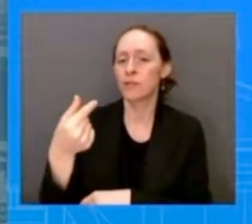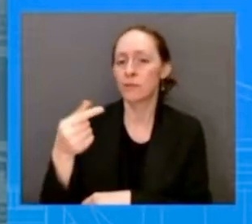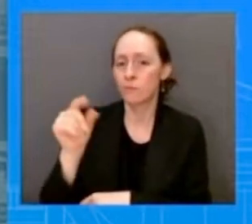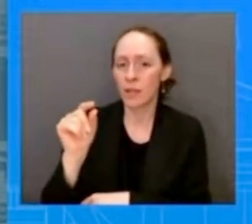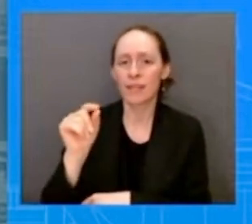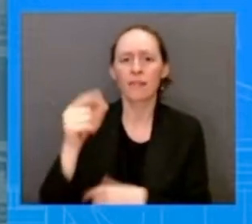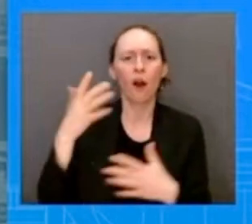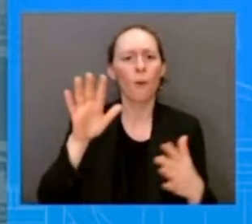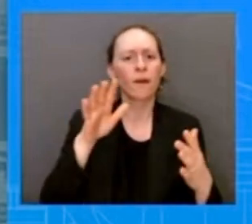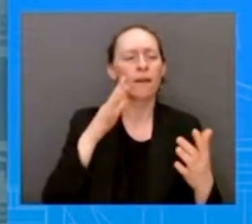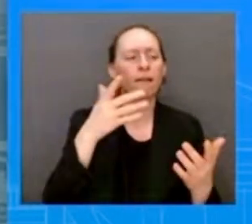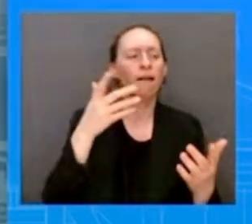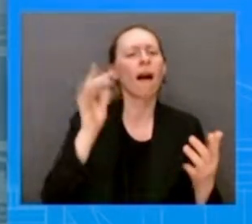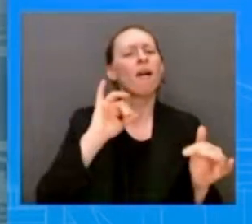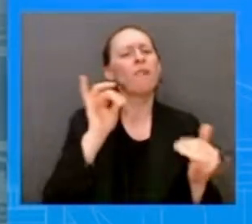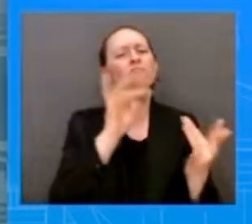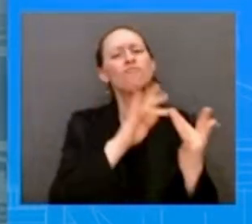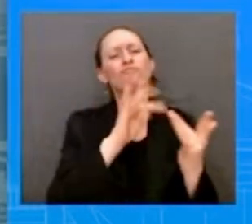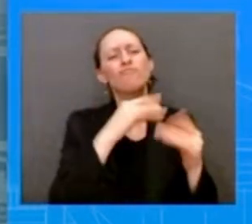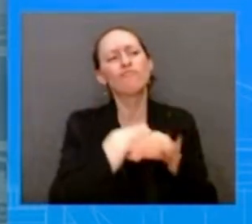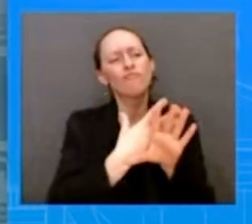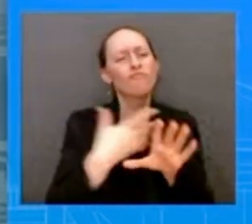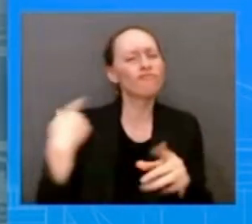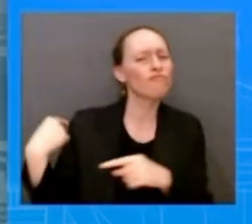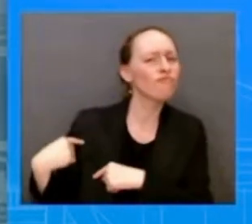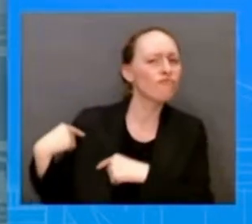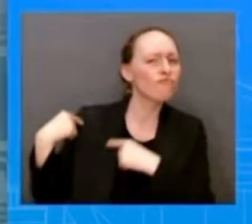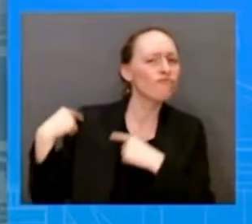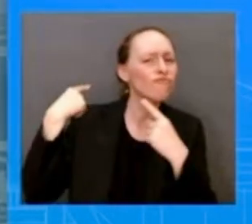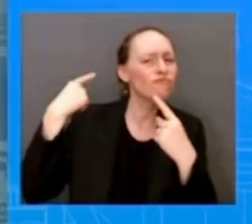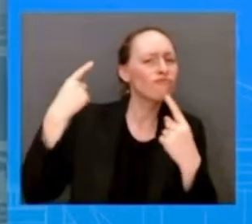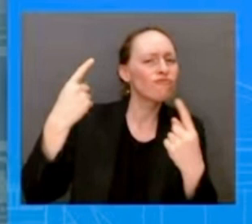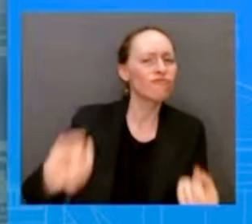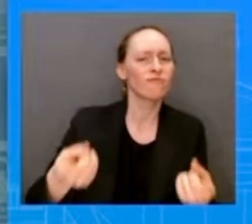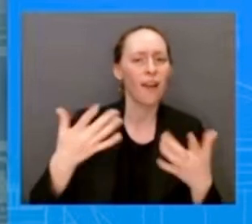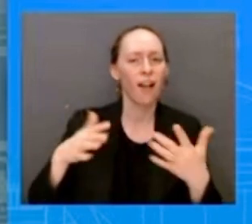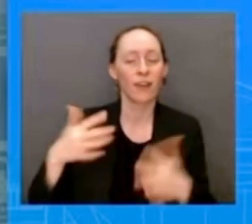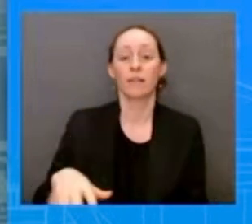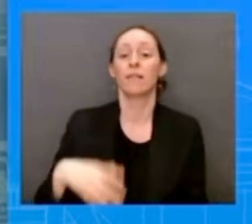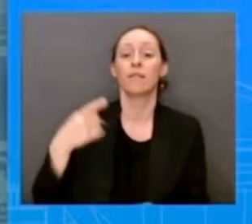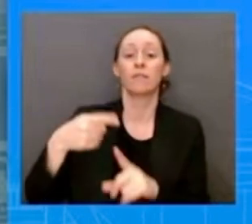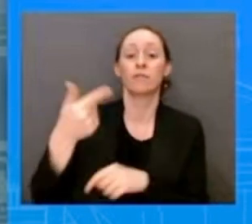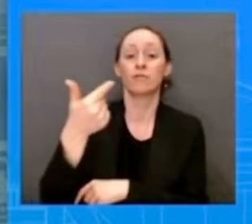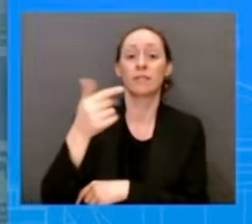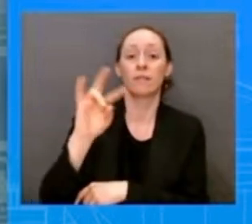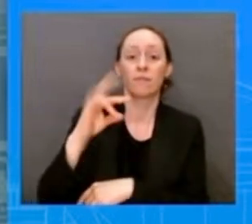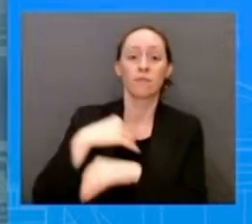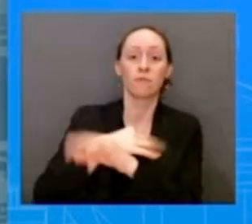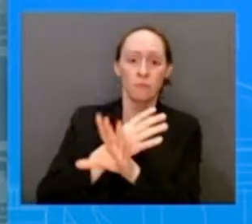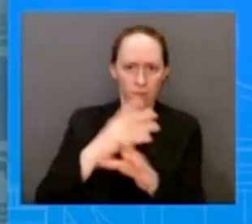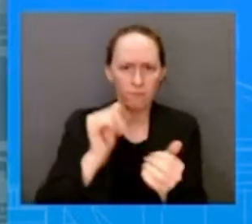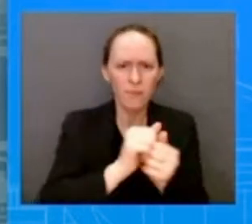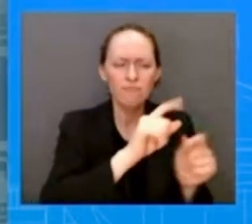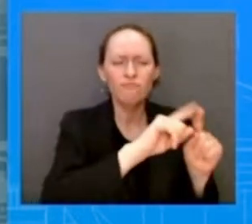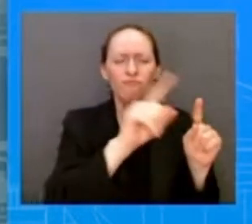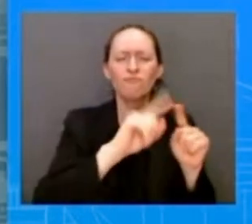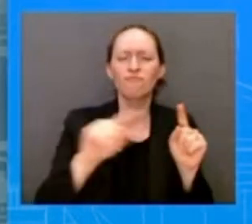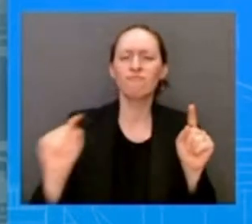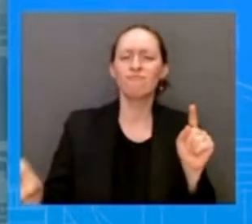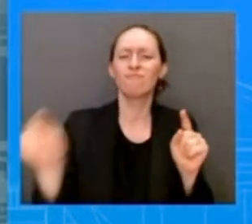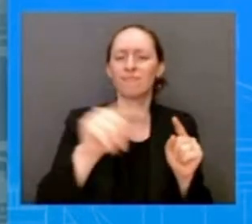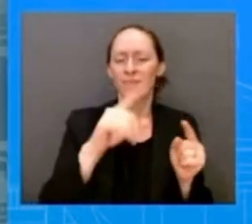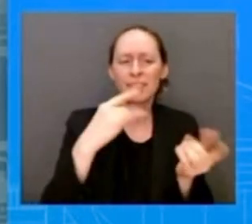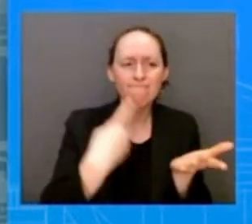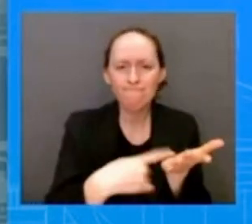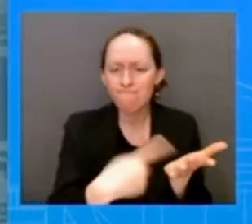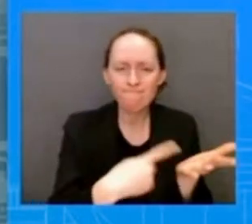as part of the G7 leaders' call on the anniversary of Russia's invasion. The visit comes as we mark 1 year since that